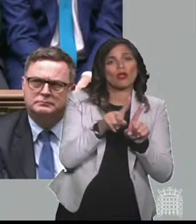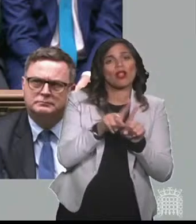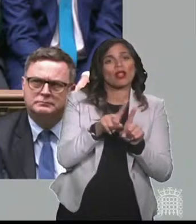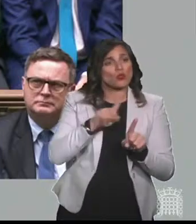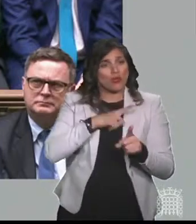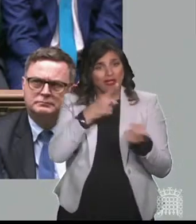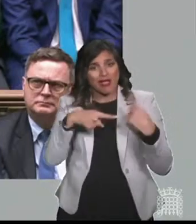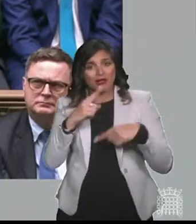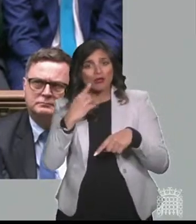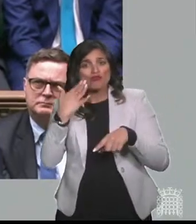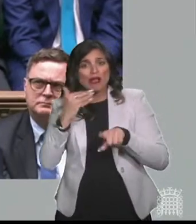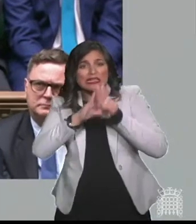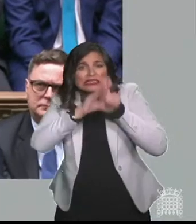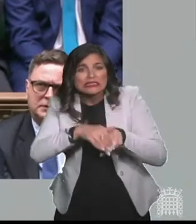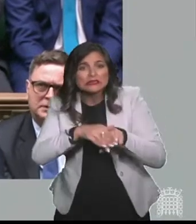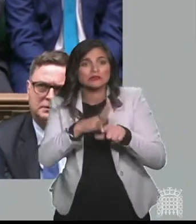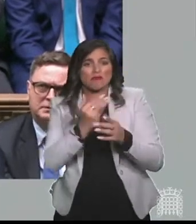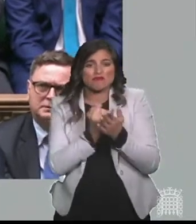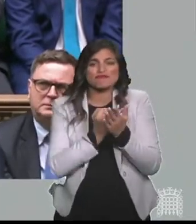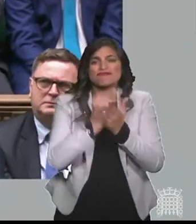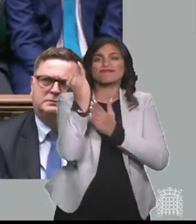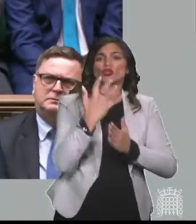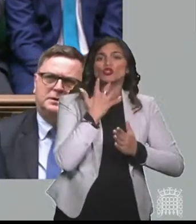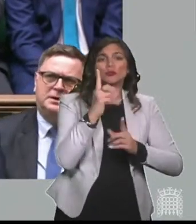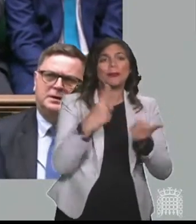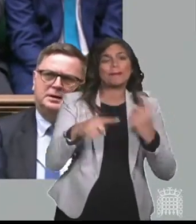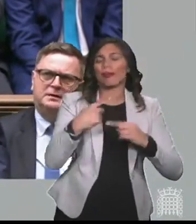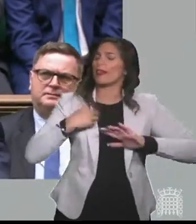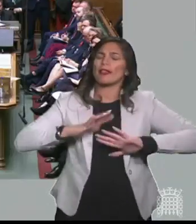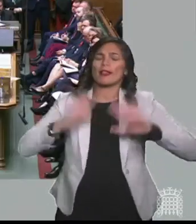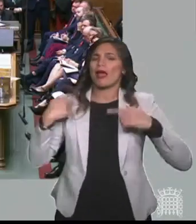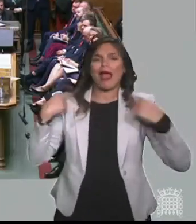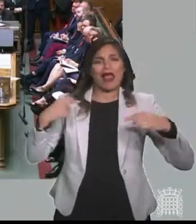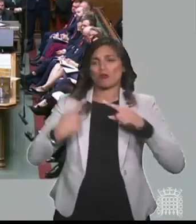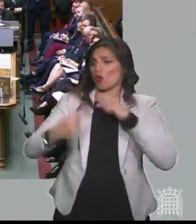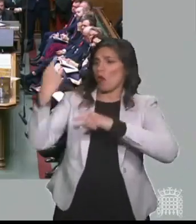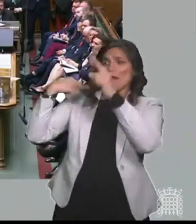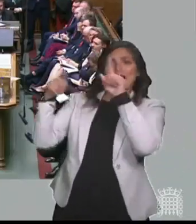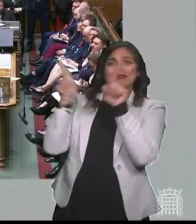of racism, we must never allow the clock to be turned back.